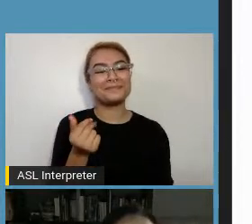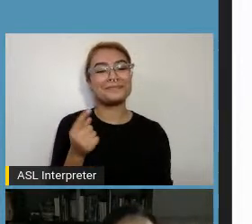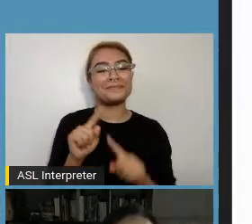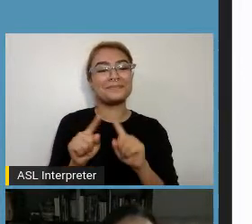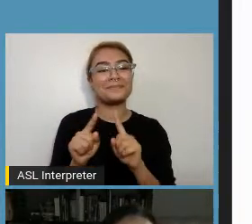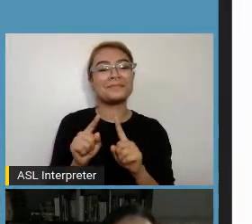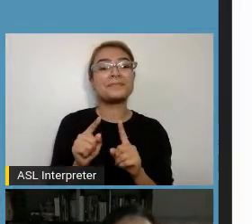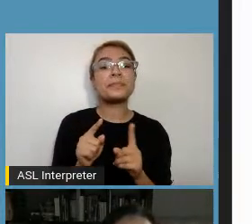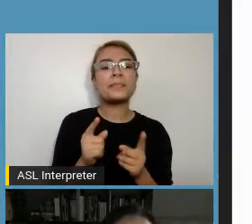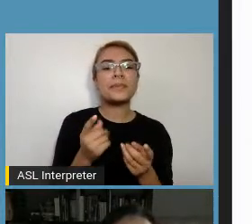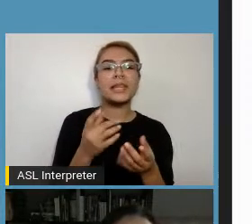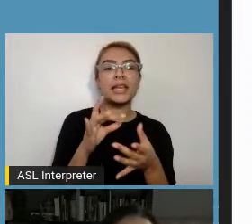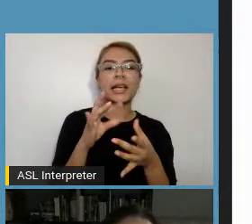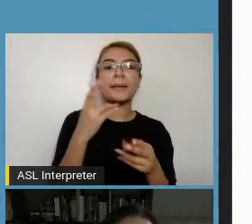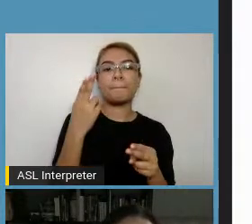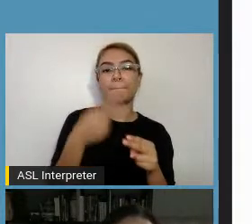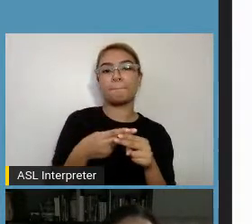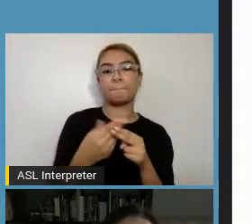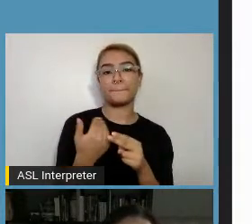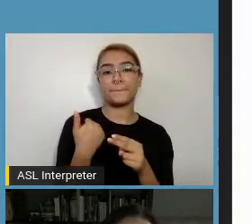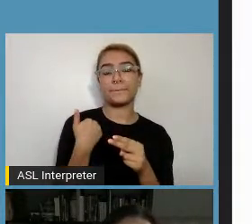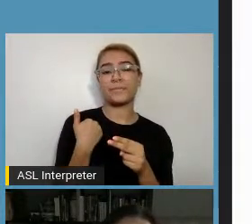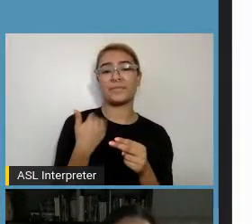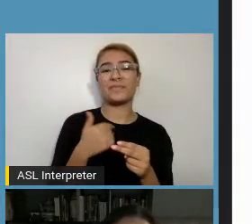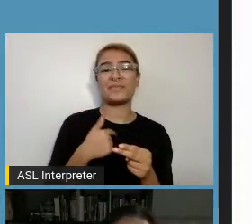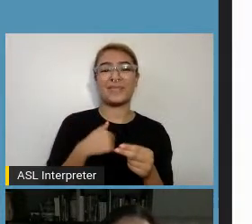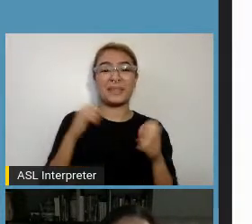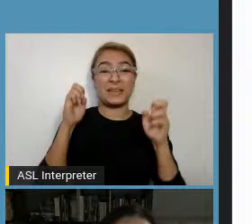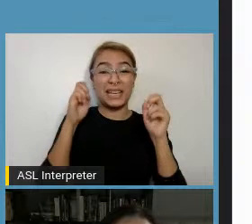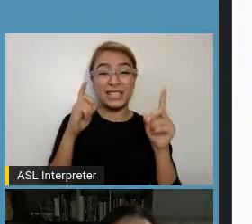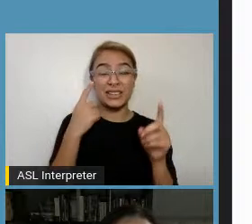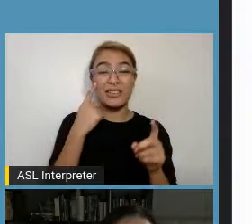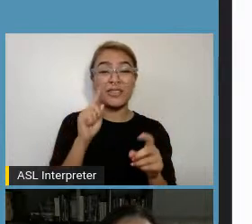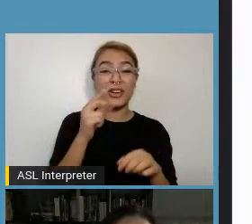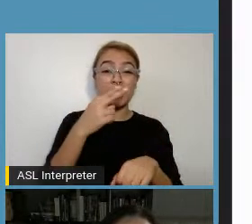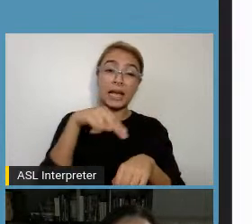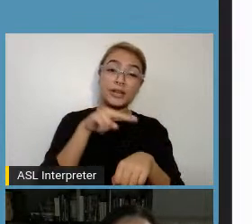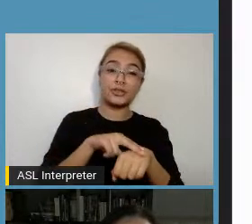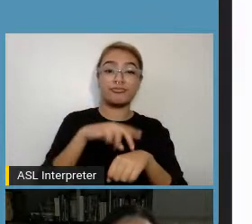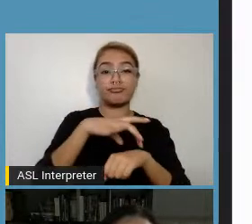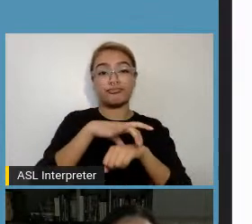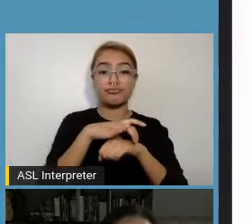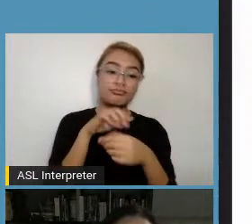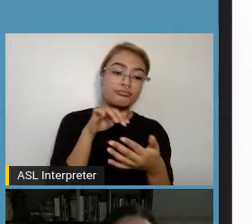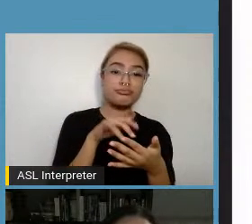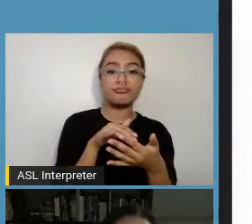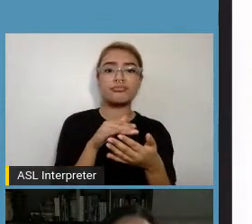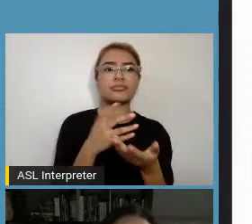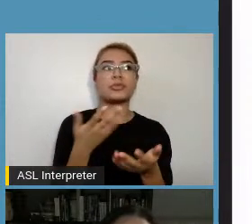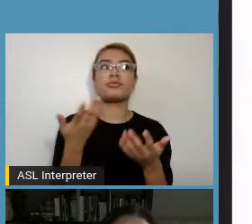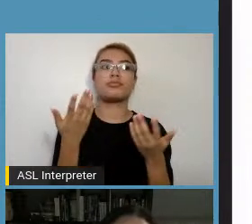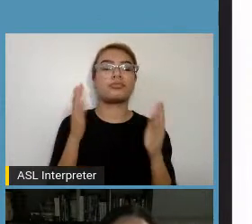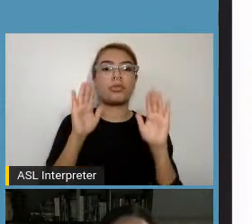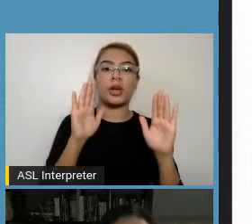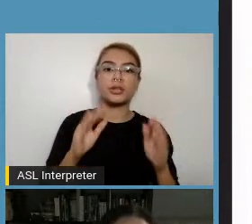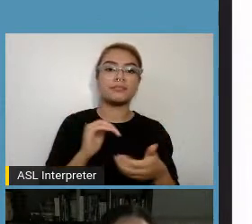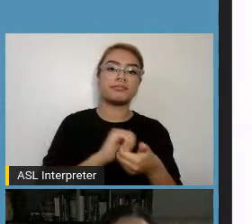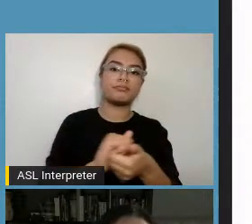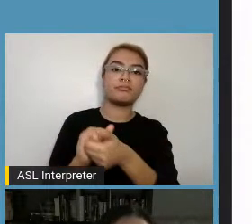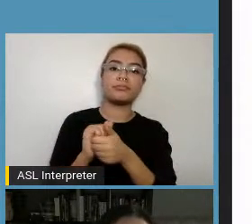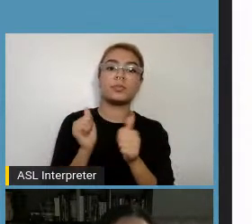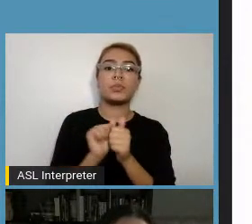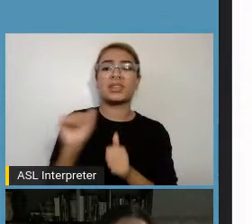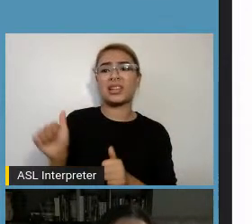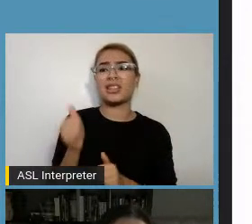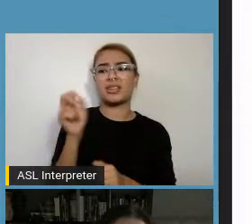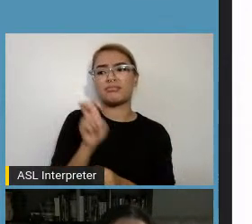As was mentioned, I'm an educator for National Geographic, and that has led to a lot of just really great collaboration with other